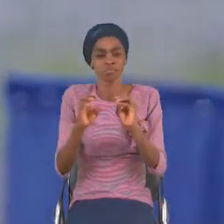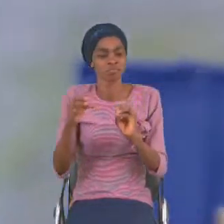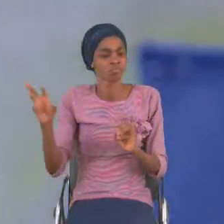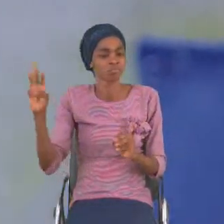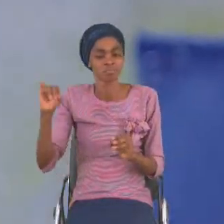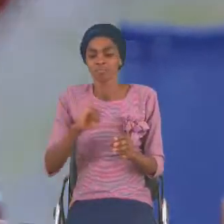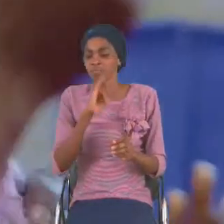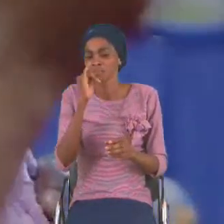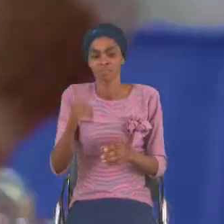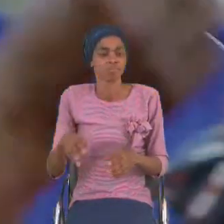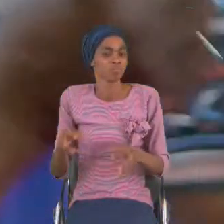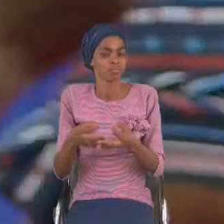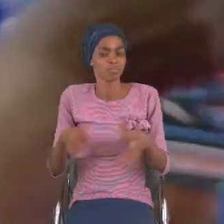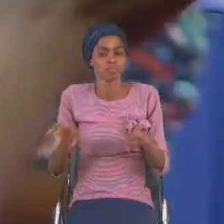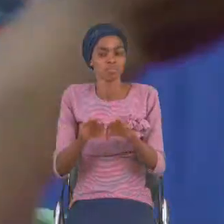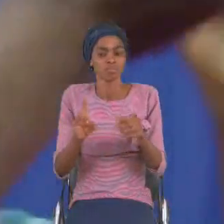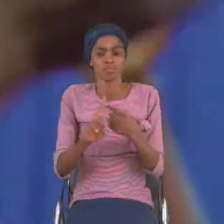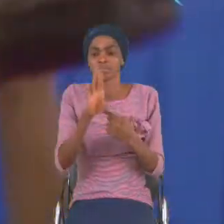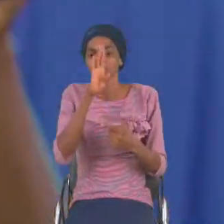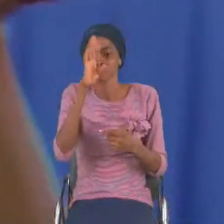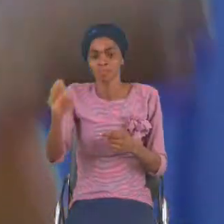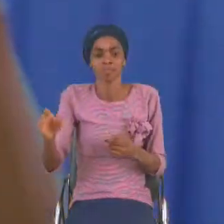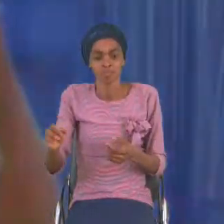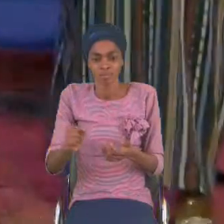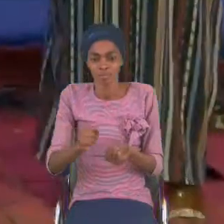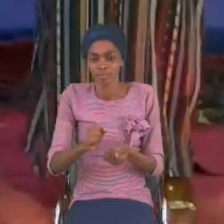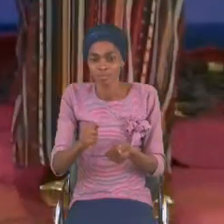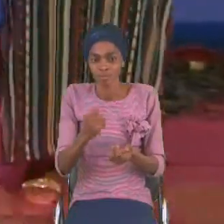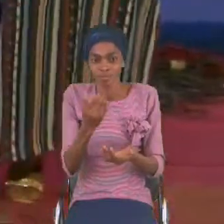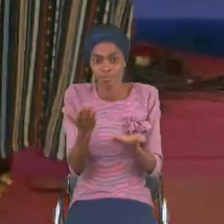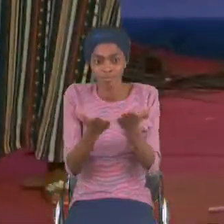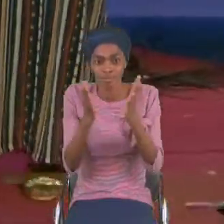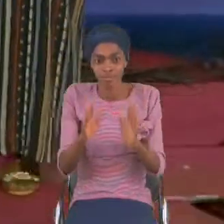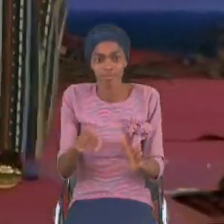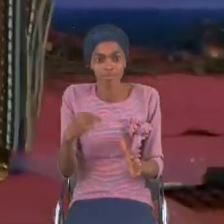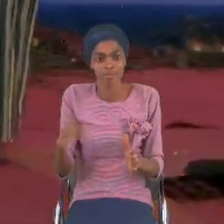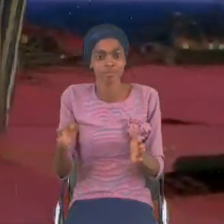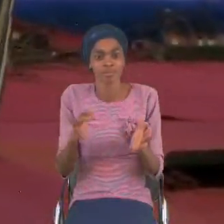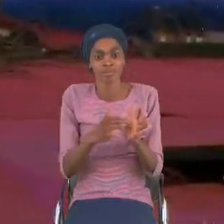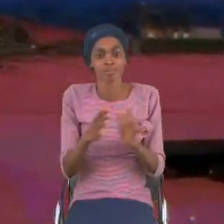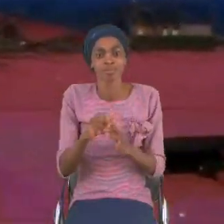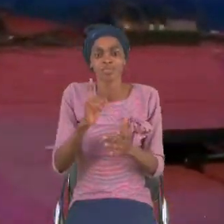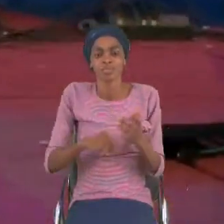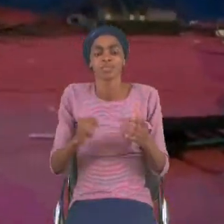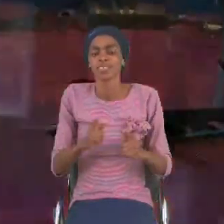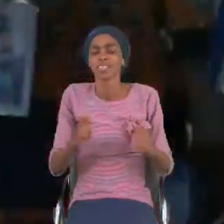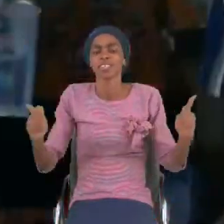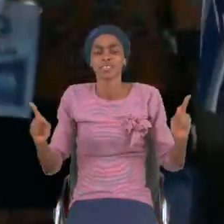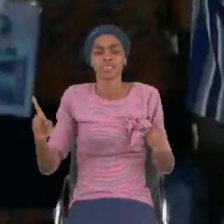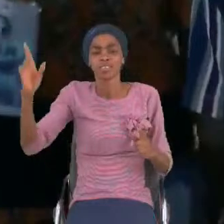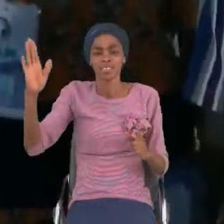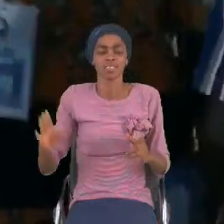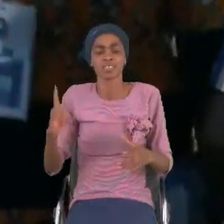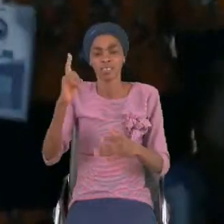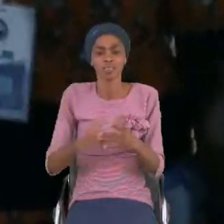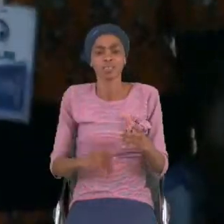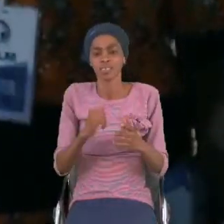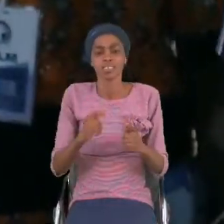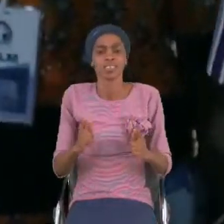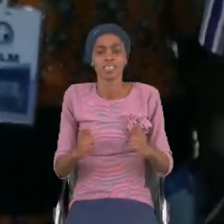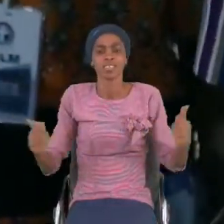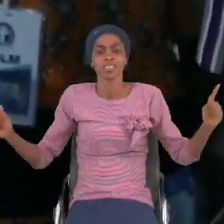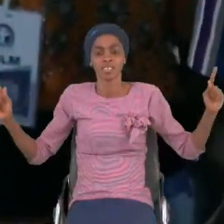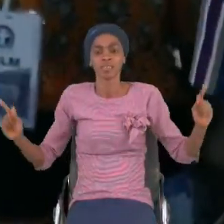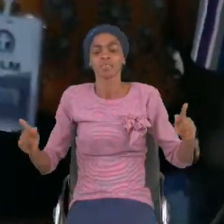to be the shoe shiner of Jesus Christ. What an awesome God. What an awesome